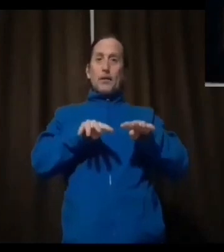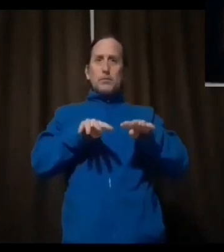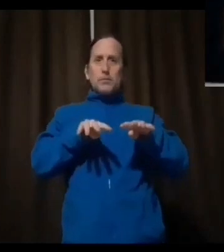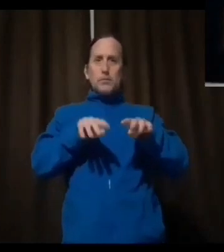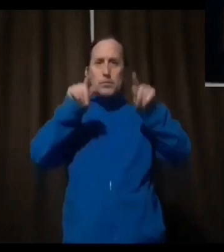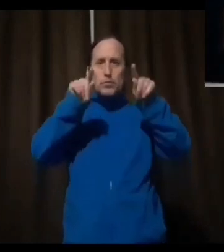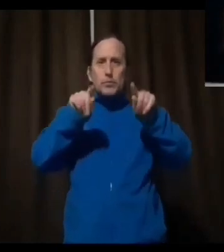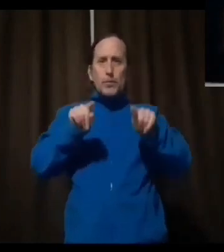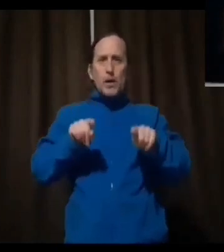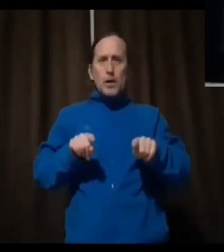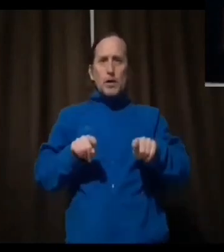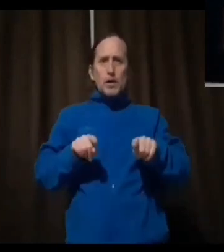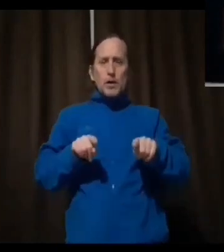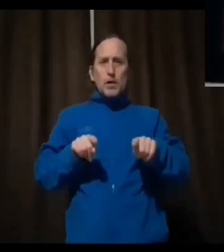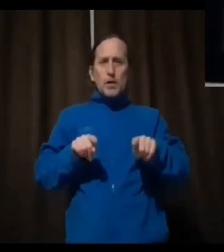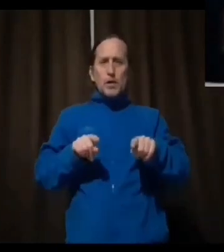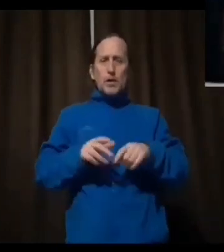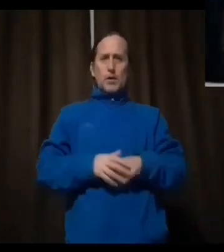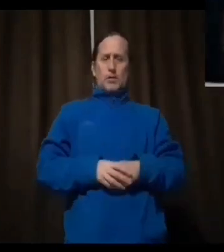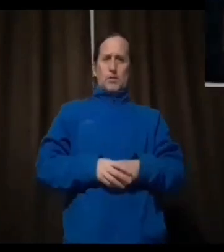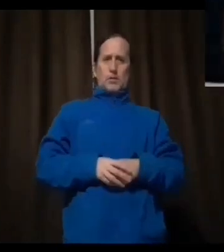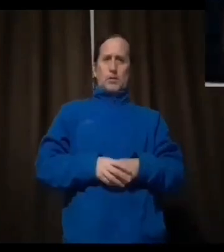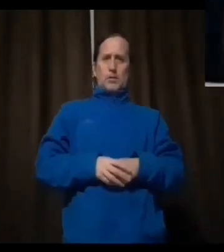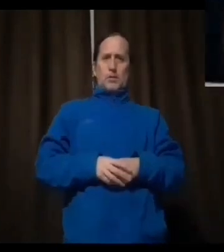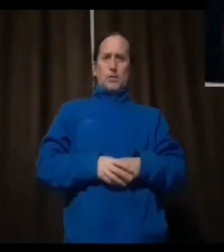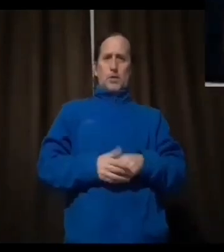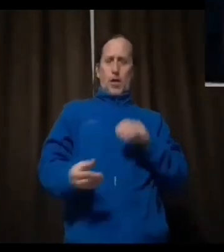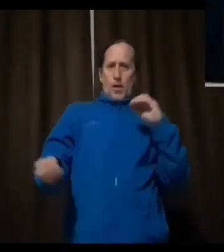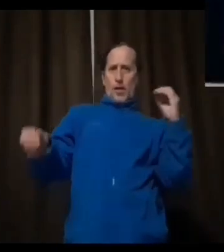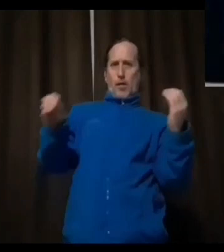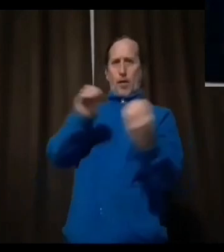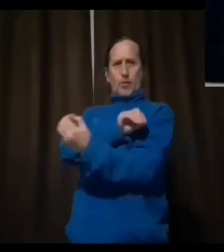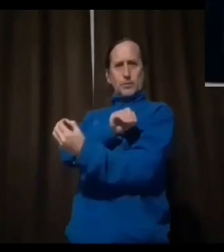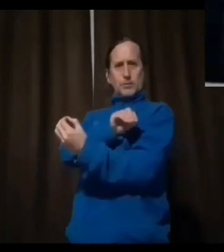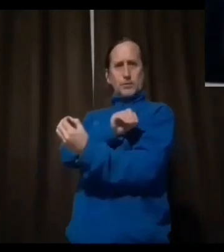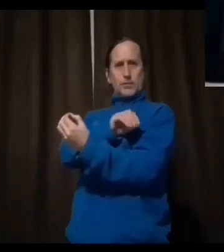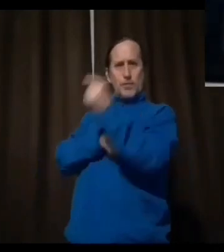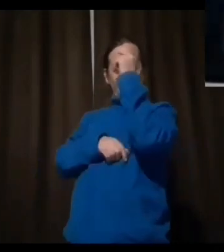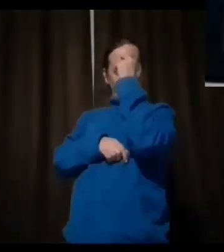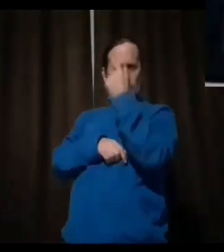The opposite of what we should expect from a wave. Okay?